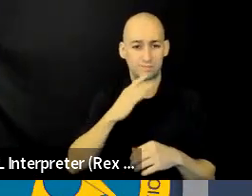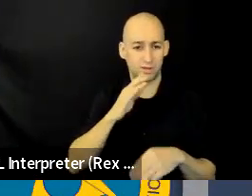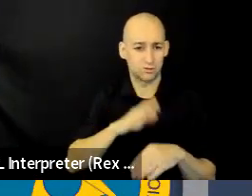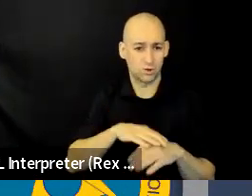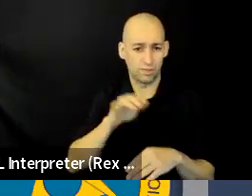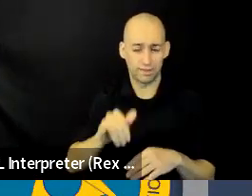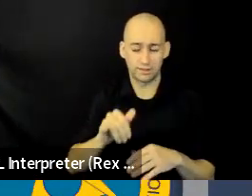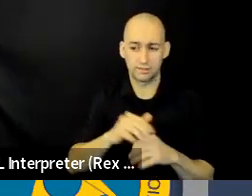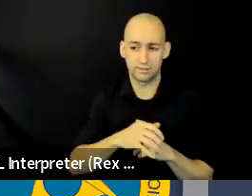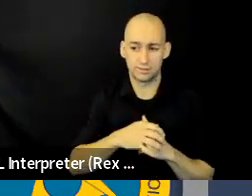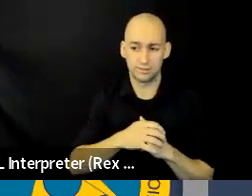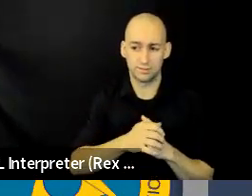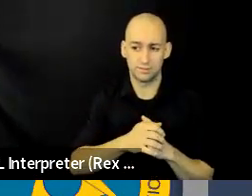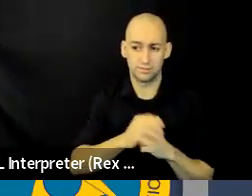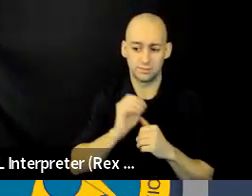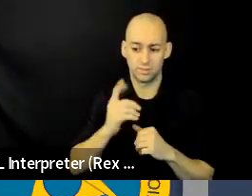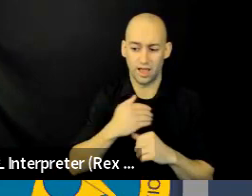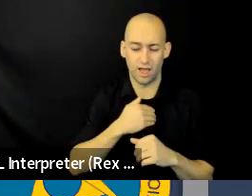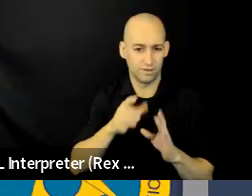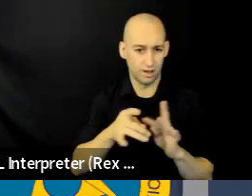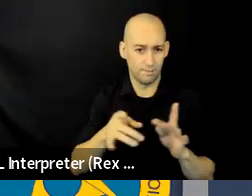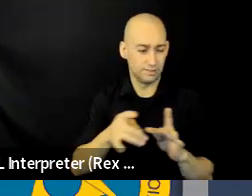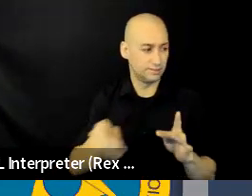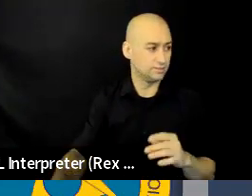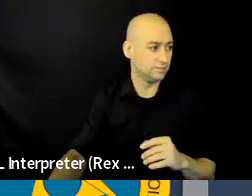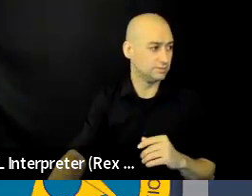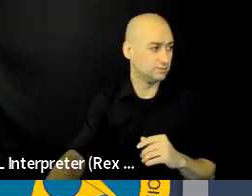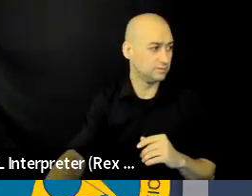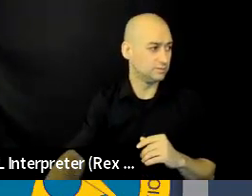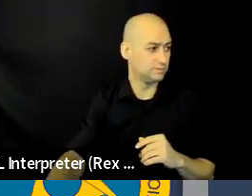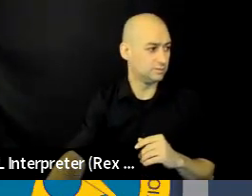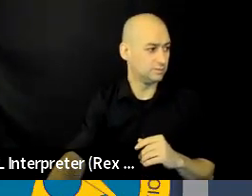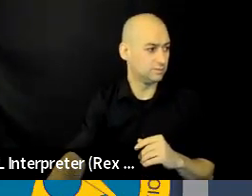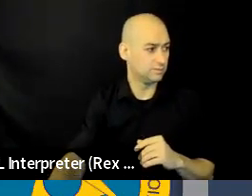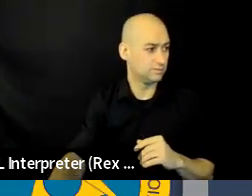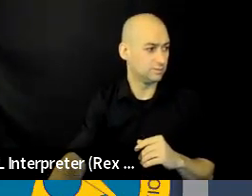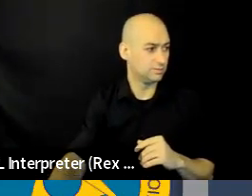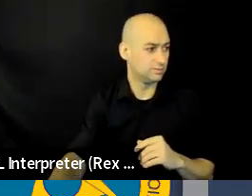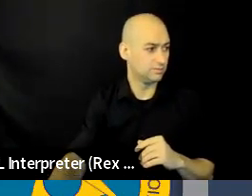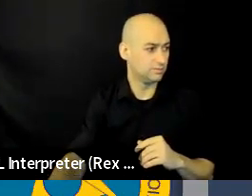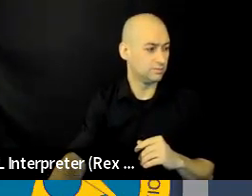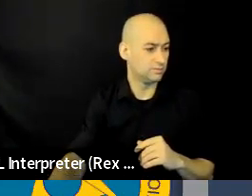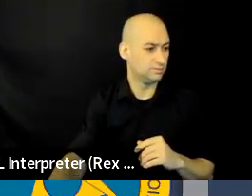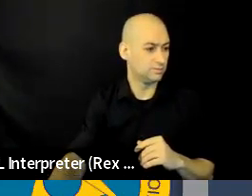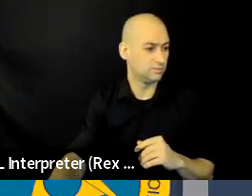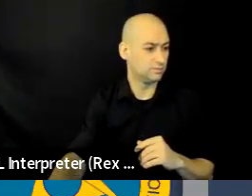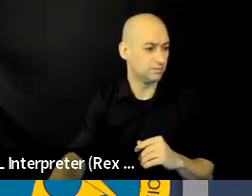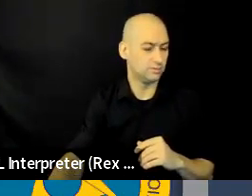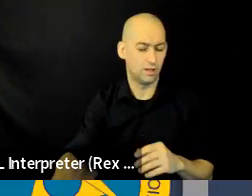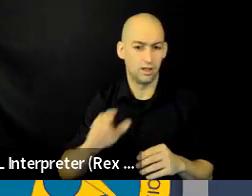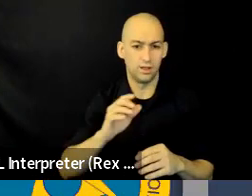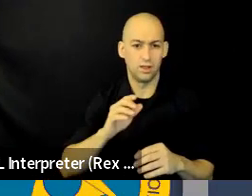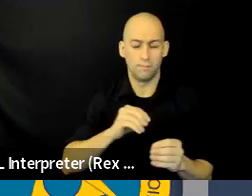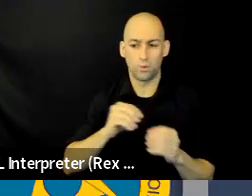83? Okay. Do we have comments on the commission? So moved. See a motion from Commissioner